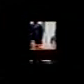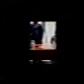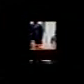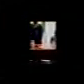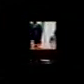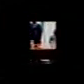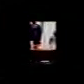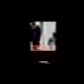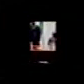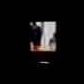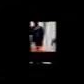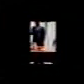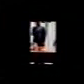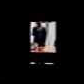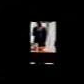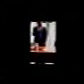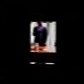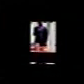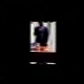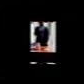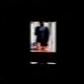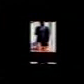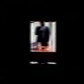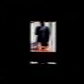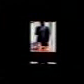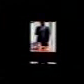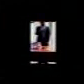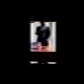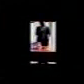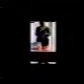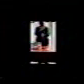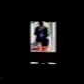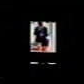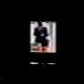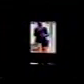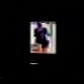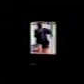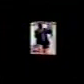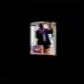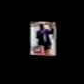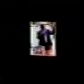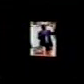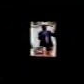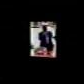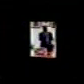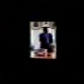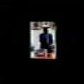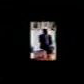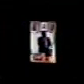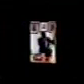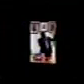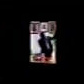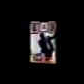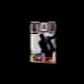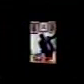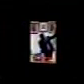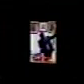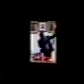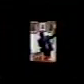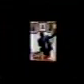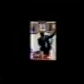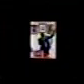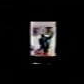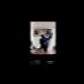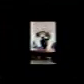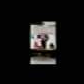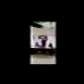is gone, you'll be regretting. That thing that brings that regret perpetually in your life, tonight is the night of